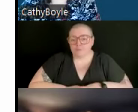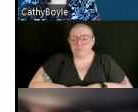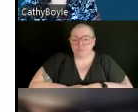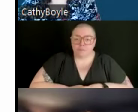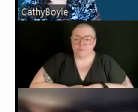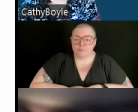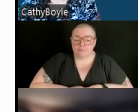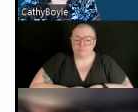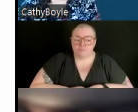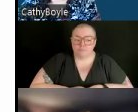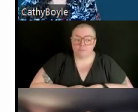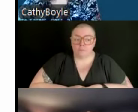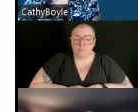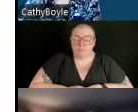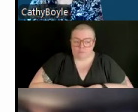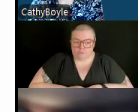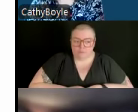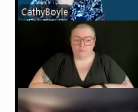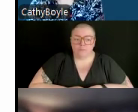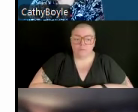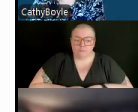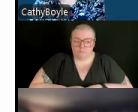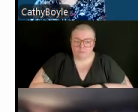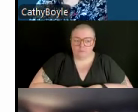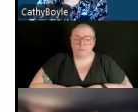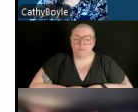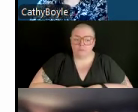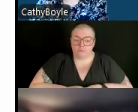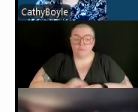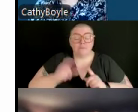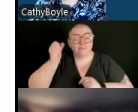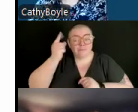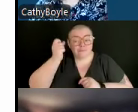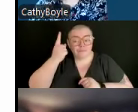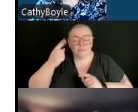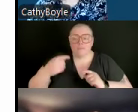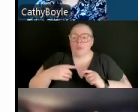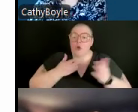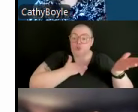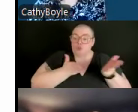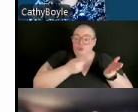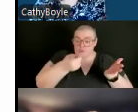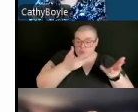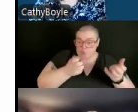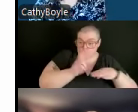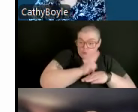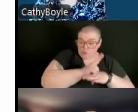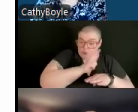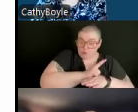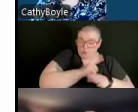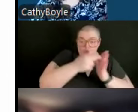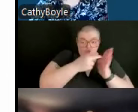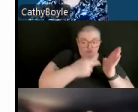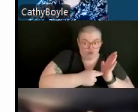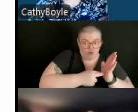But it's on you to make certain that the rules of the services you're planning on using are consistent